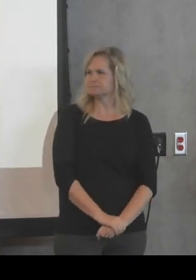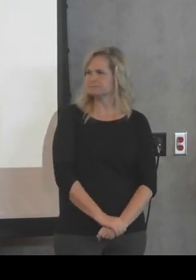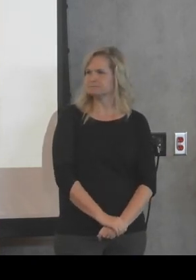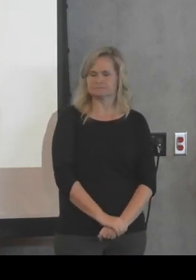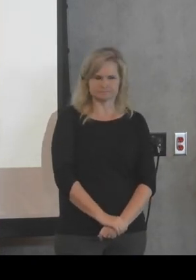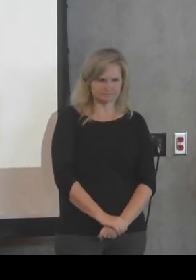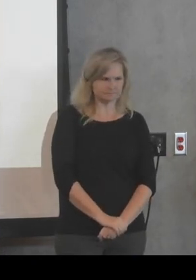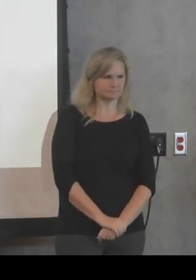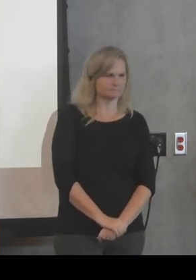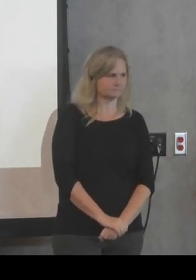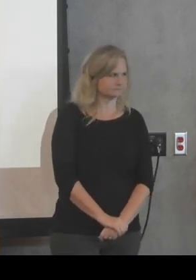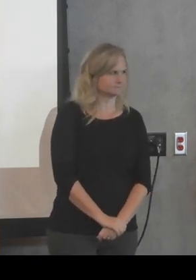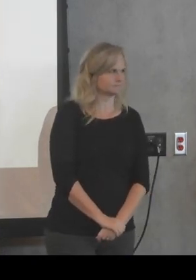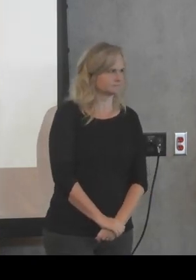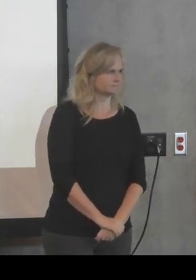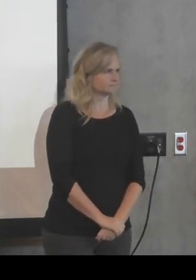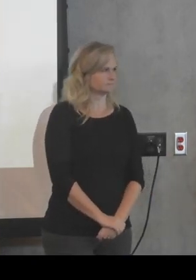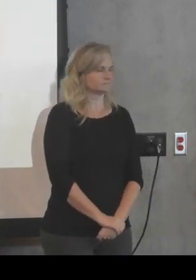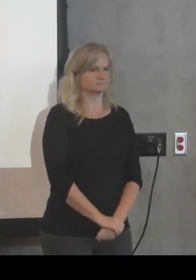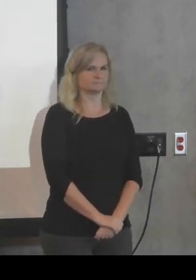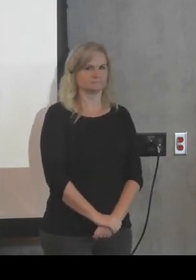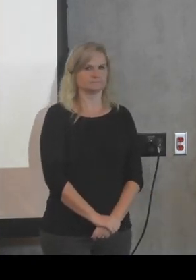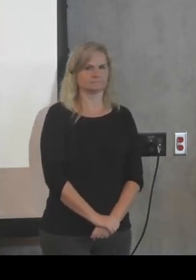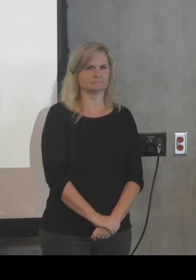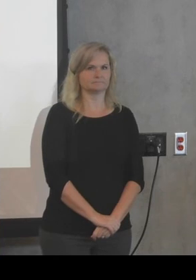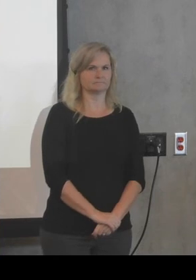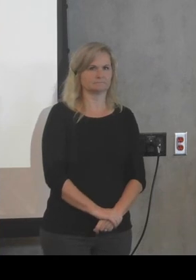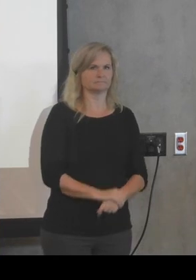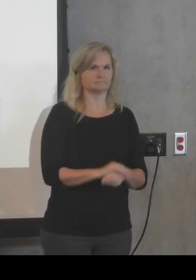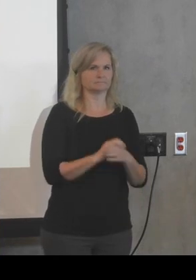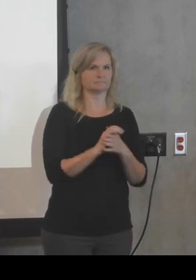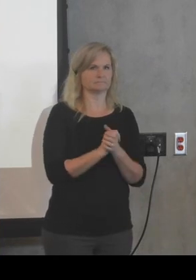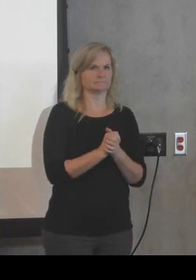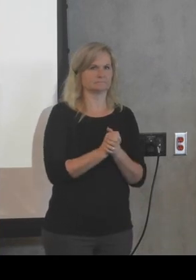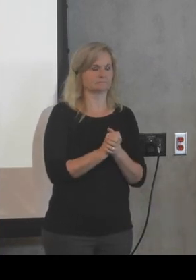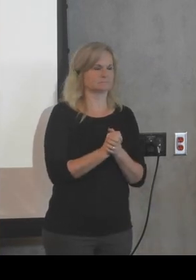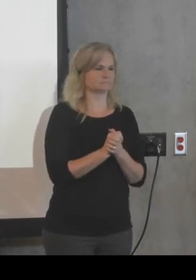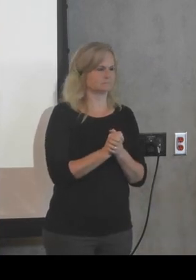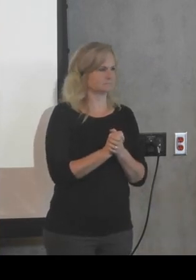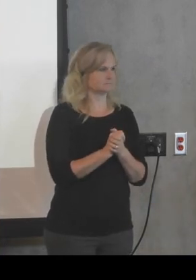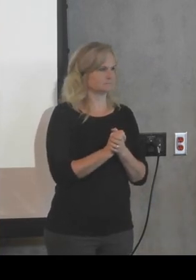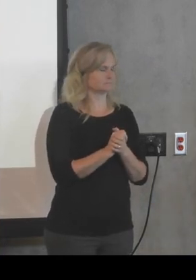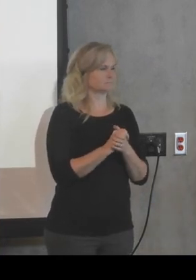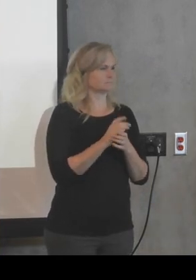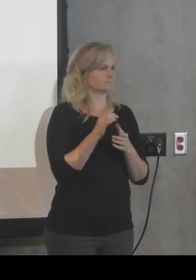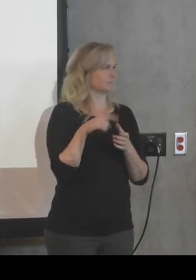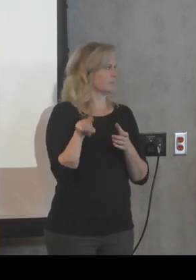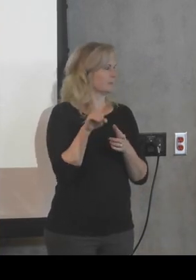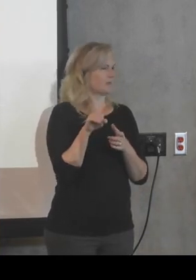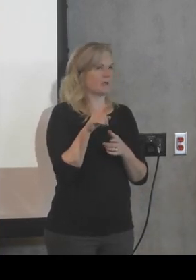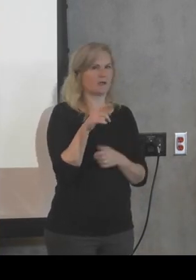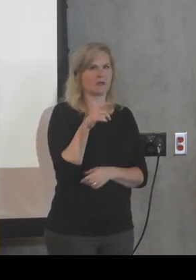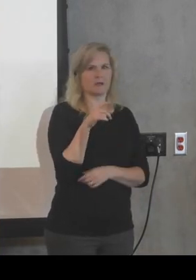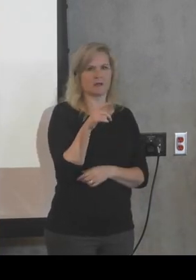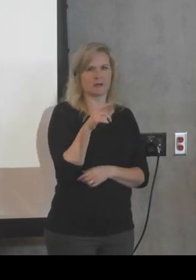Right, treppering gloopy capels and cleaning burly greps. And what did Pribben do?